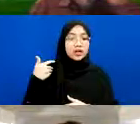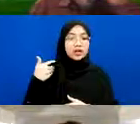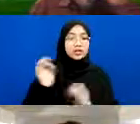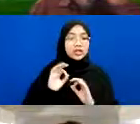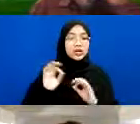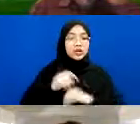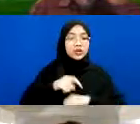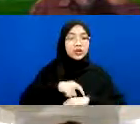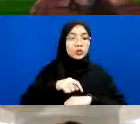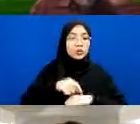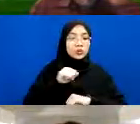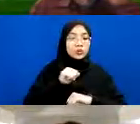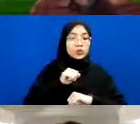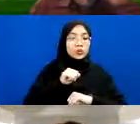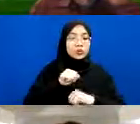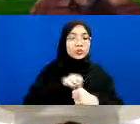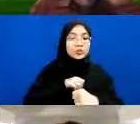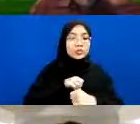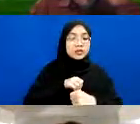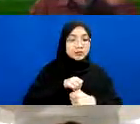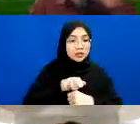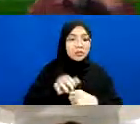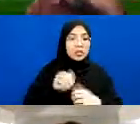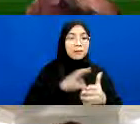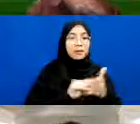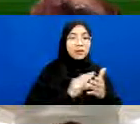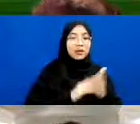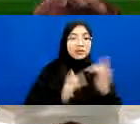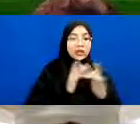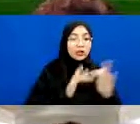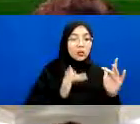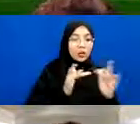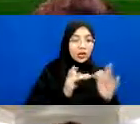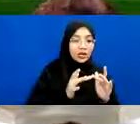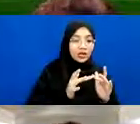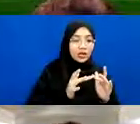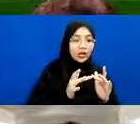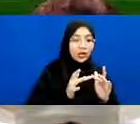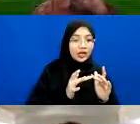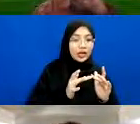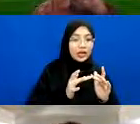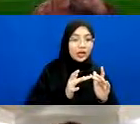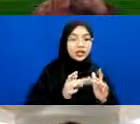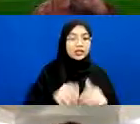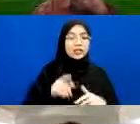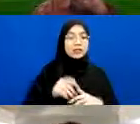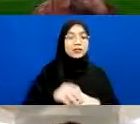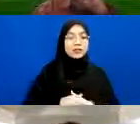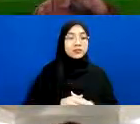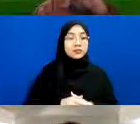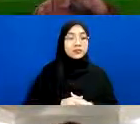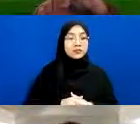children with learning disabilities during online classes. Even though government